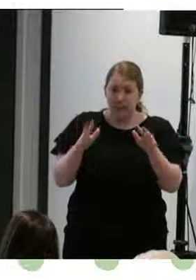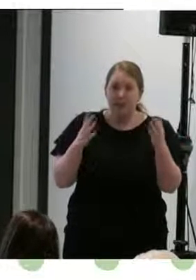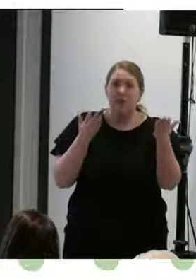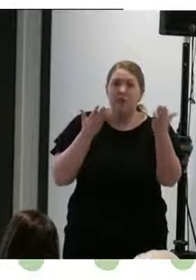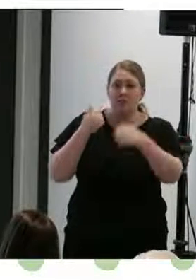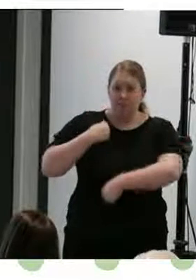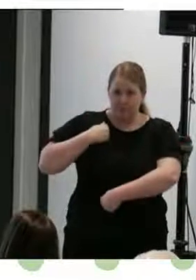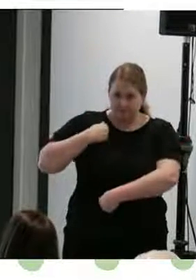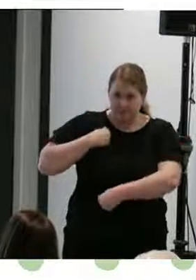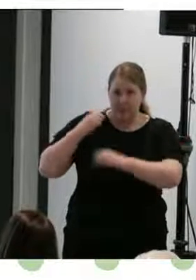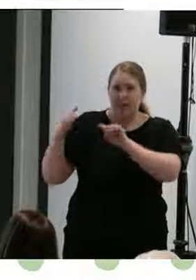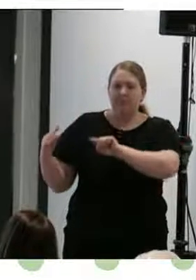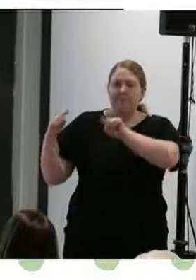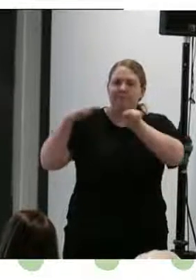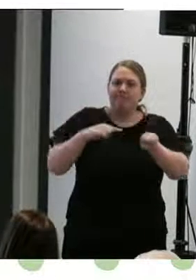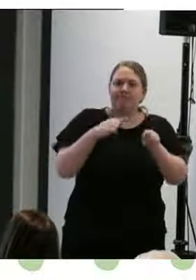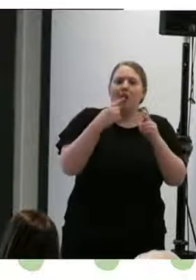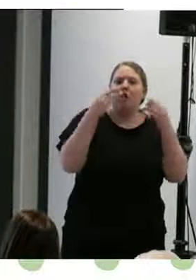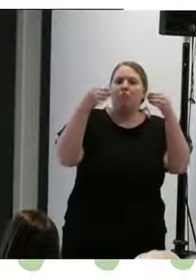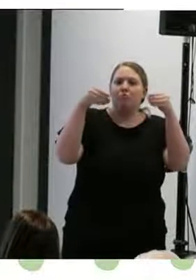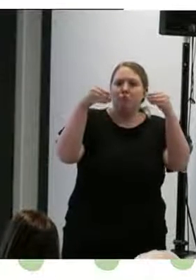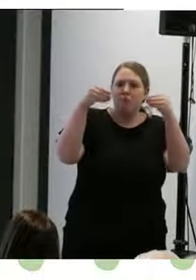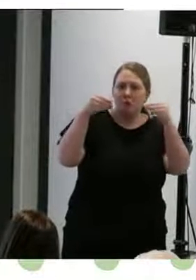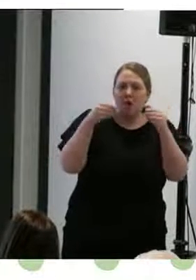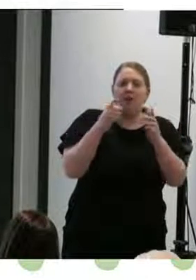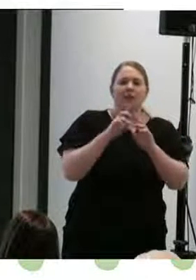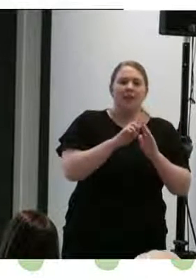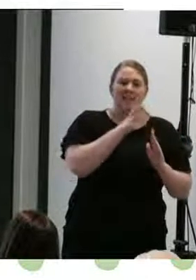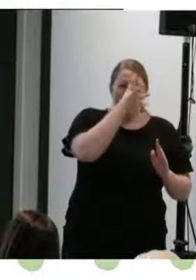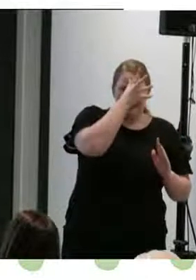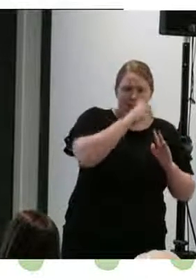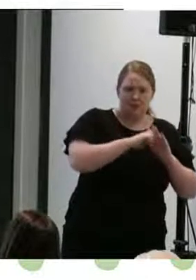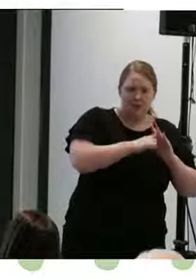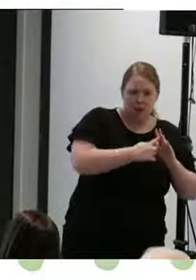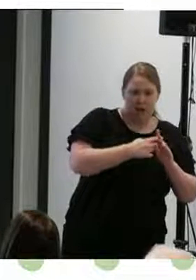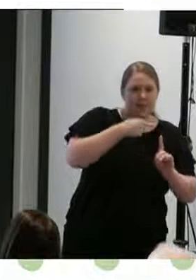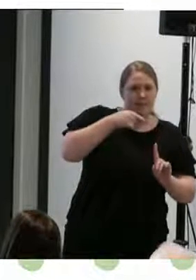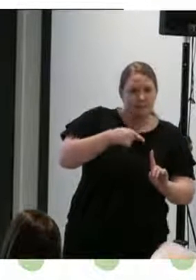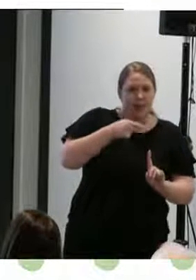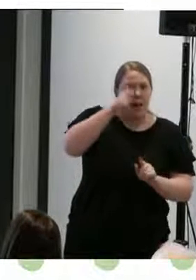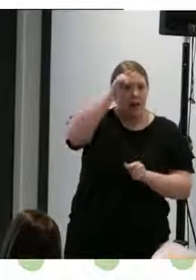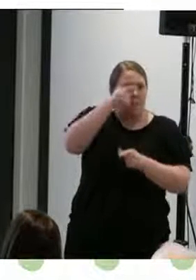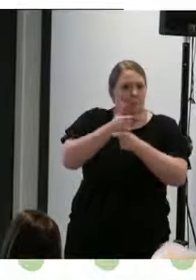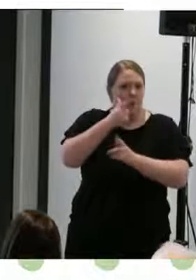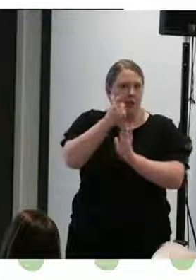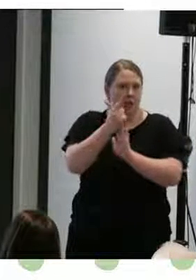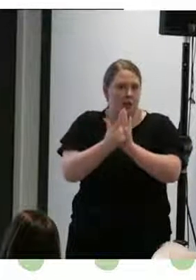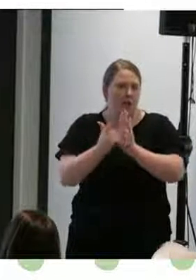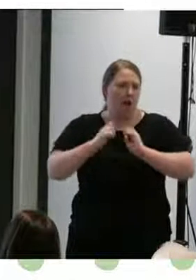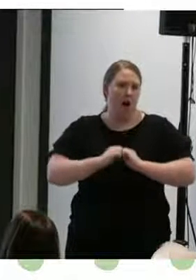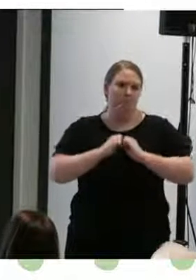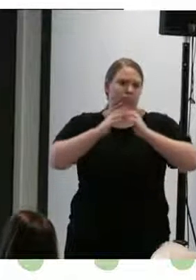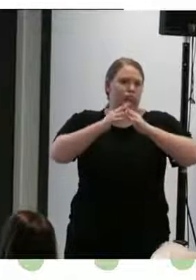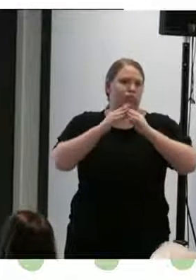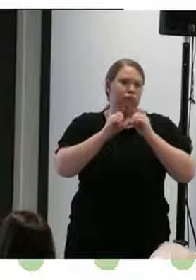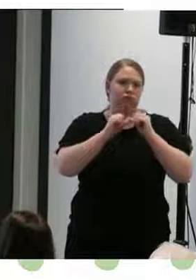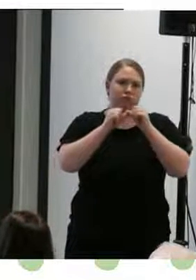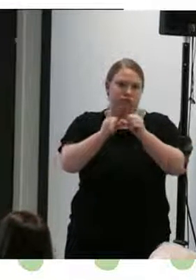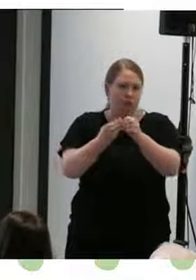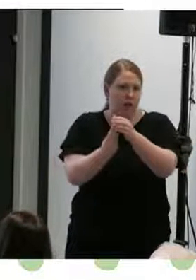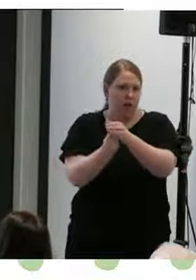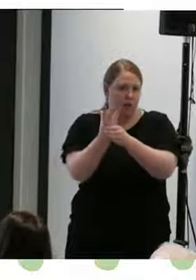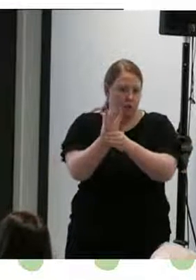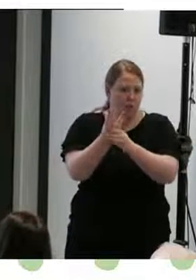storefront business started by his father, and along with his brother-in-law, grew it into an internationally recognized and respected corporation that was